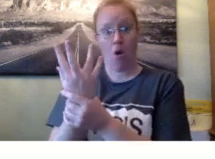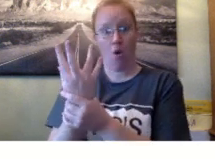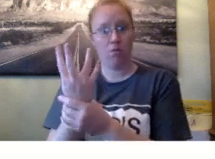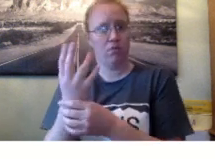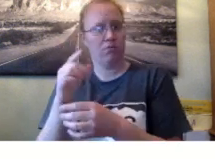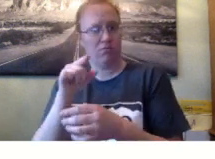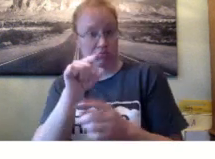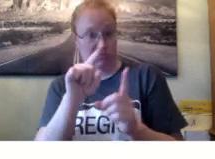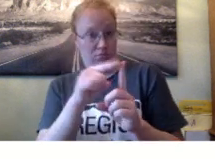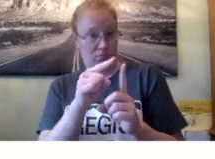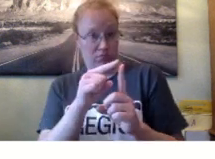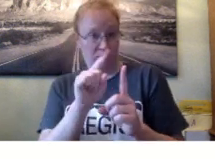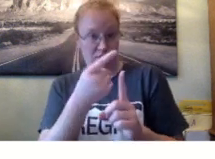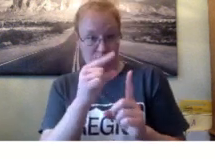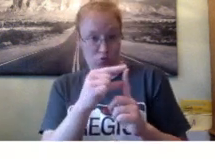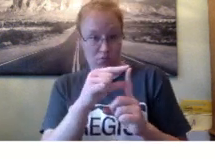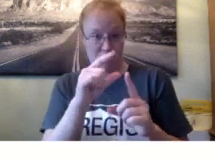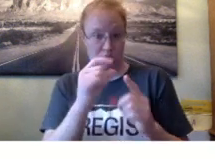over here.